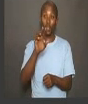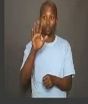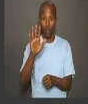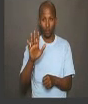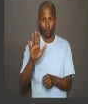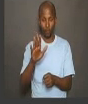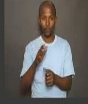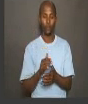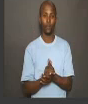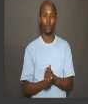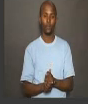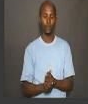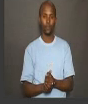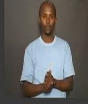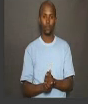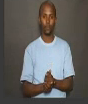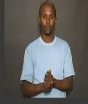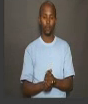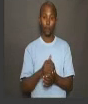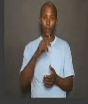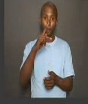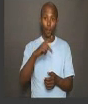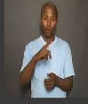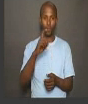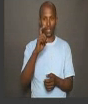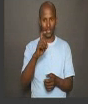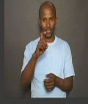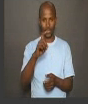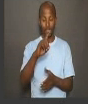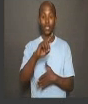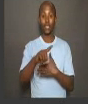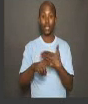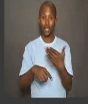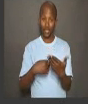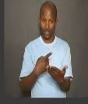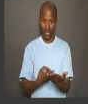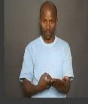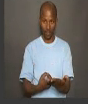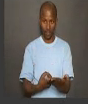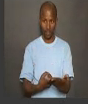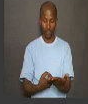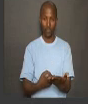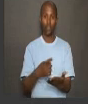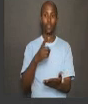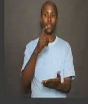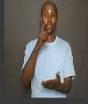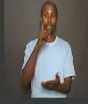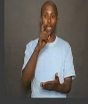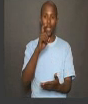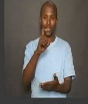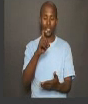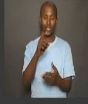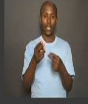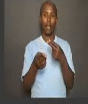25. P of x is such that x is